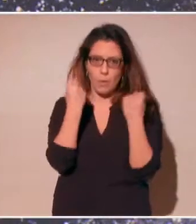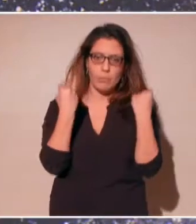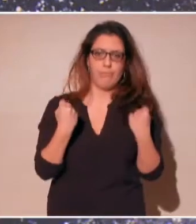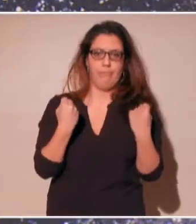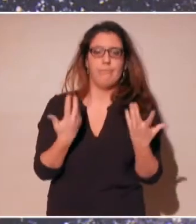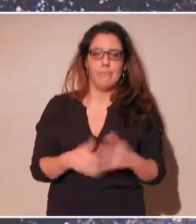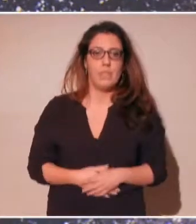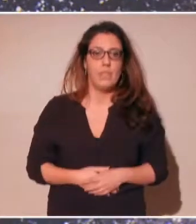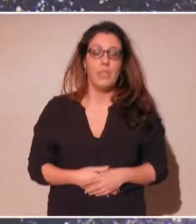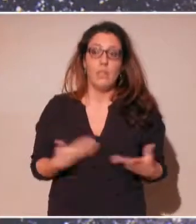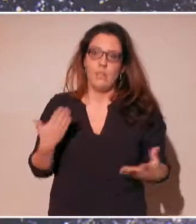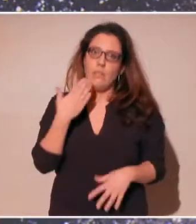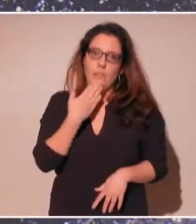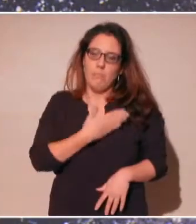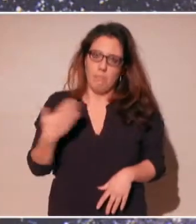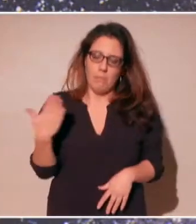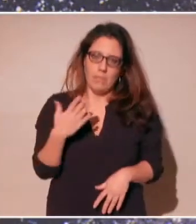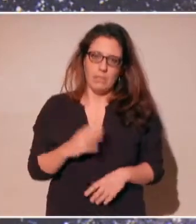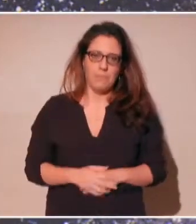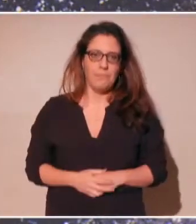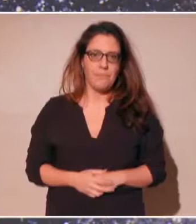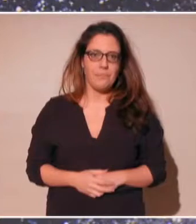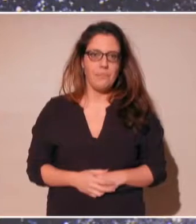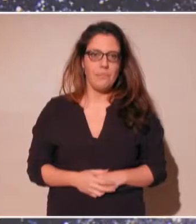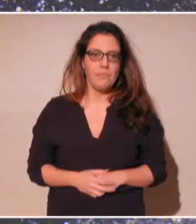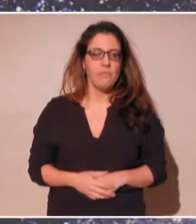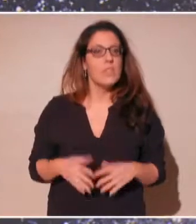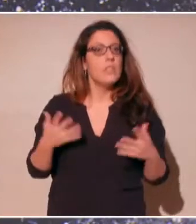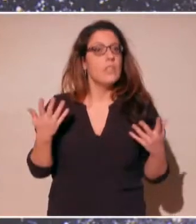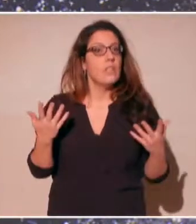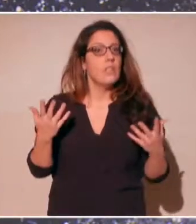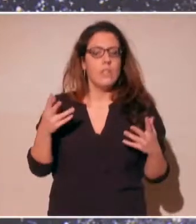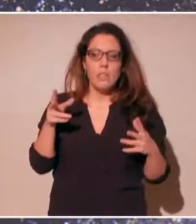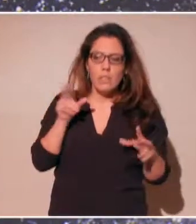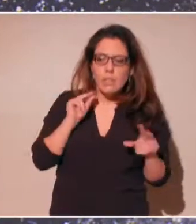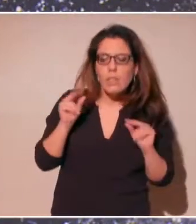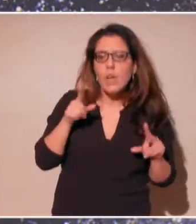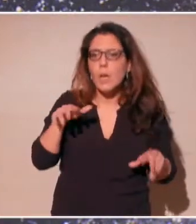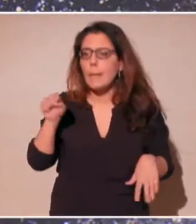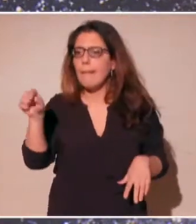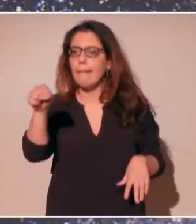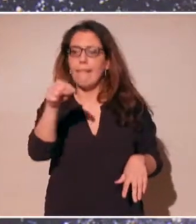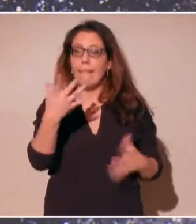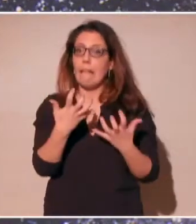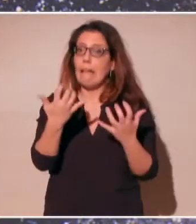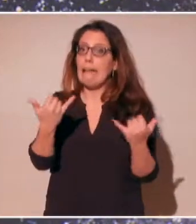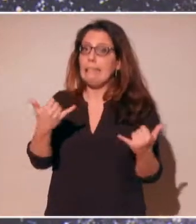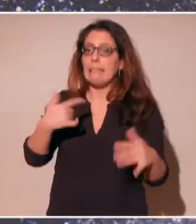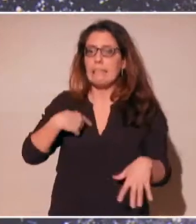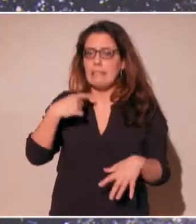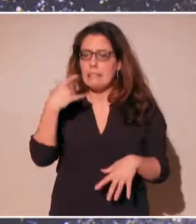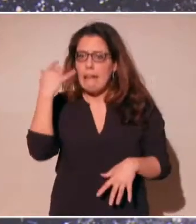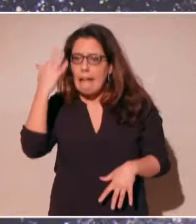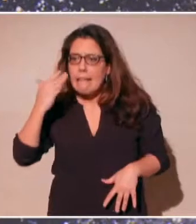from our different academic circles. And I'd like to thank all of you for them. But some